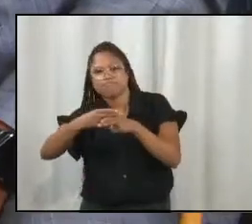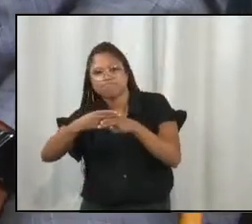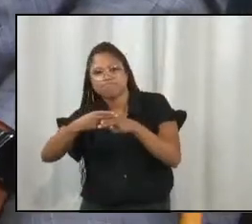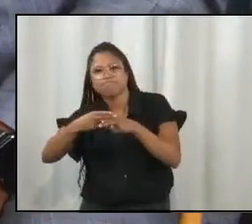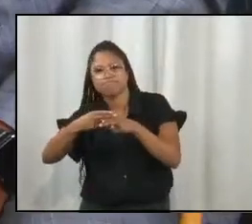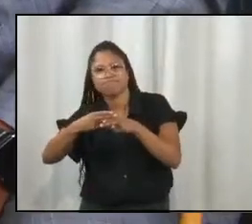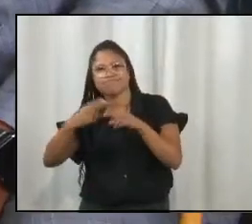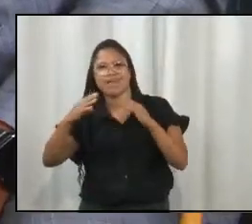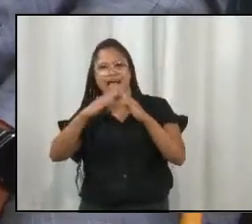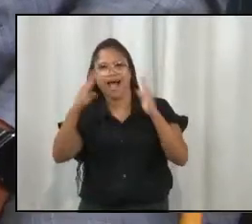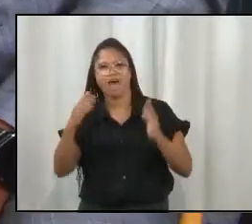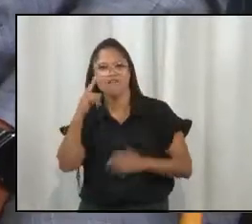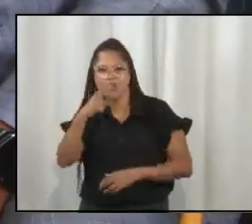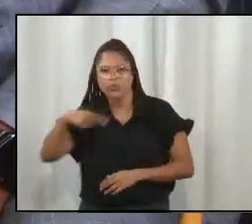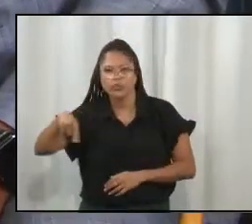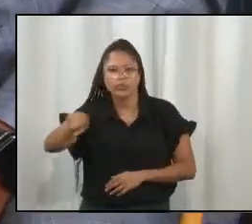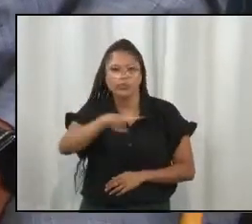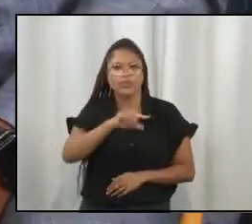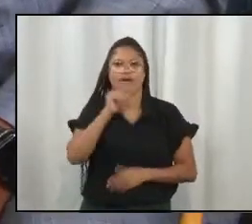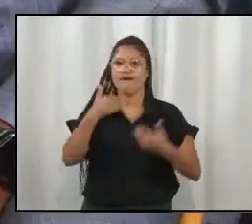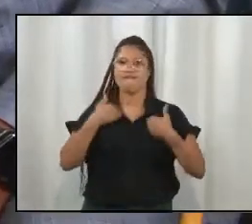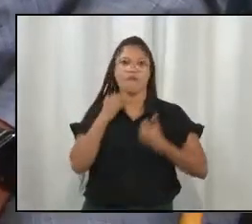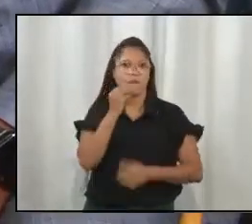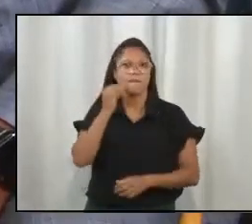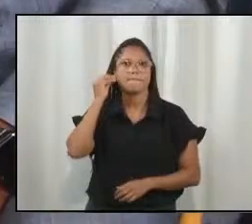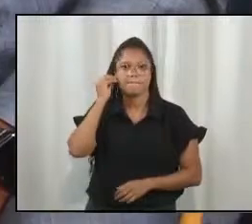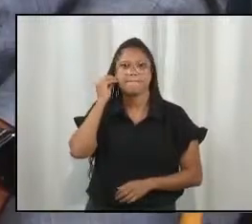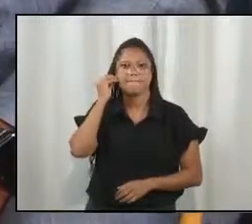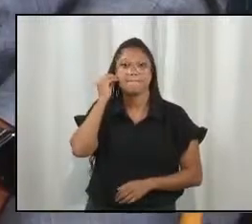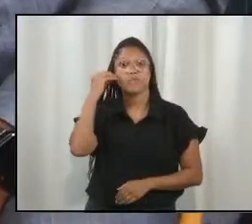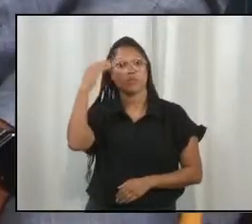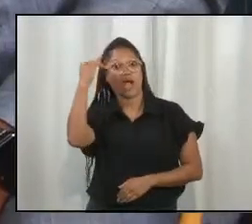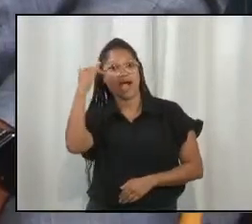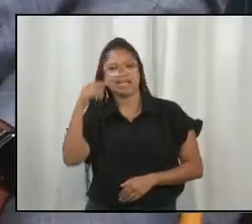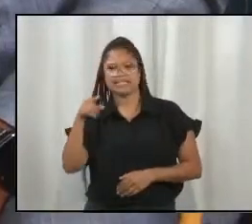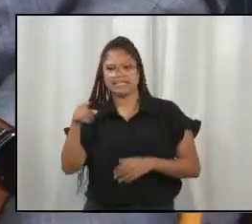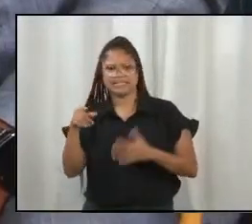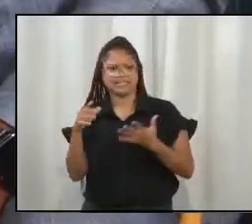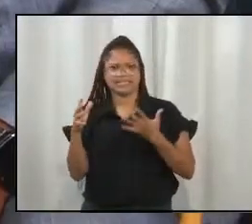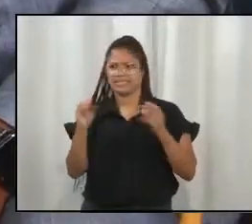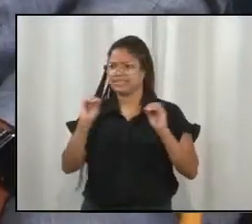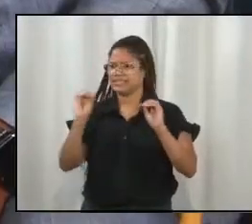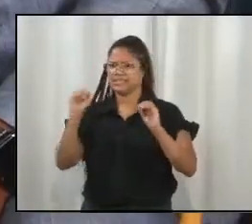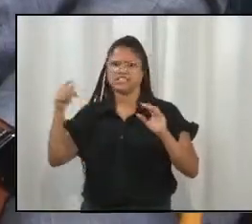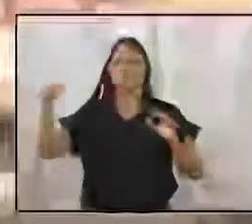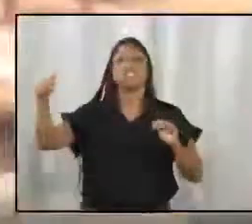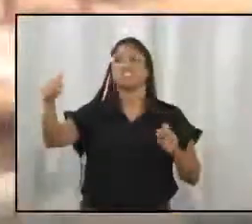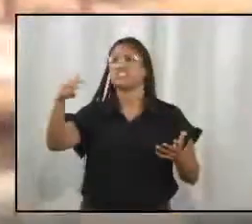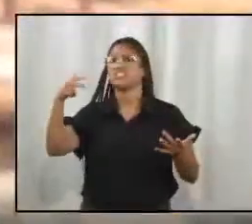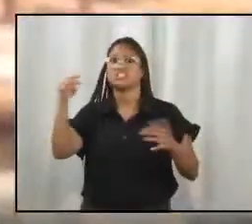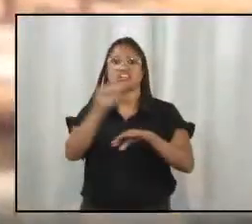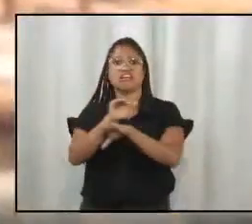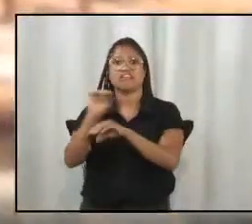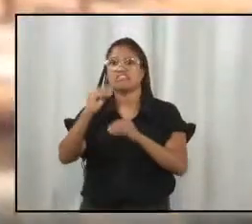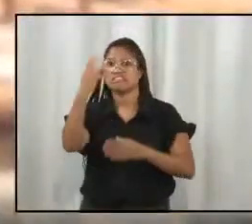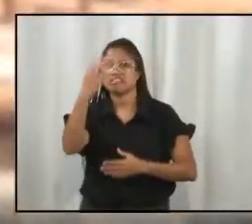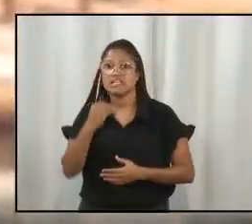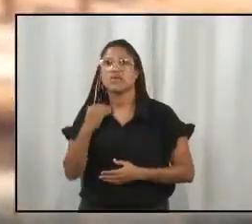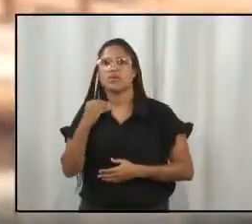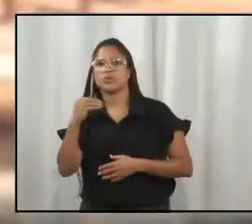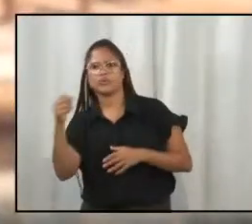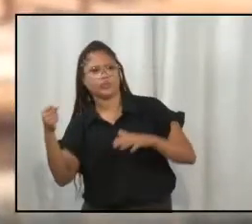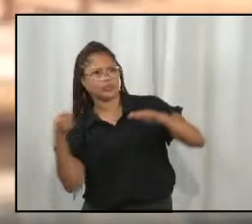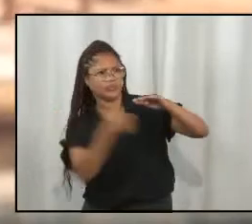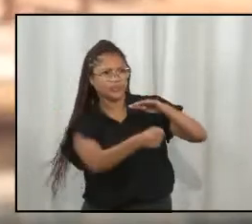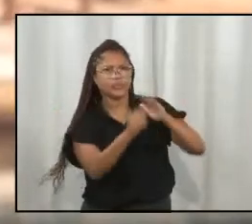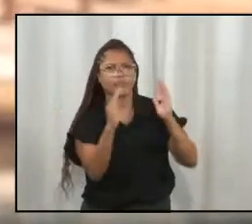temporary housing for people who are currently unsheltered to get into that sort of safe space in order to work on their housing goals. So the main difference